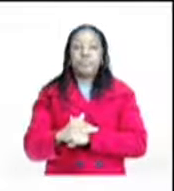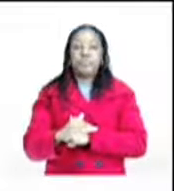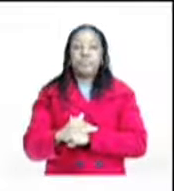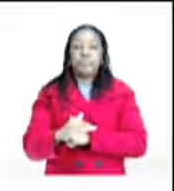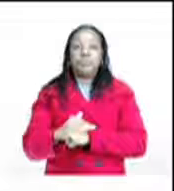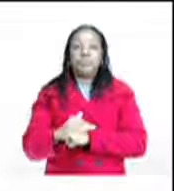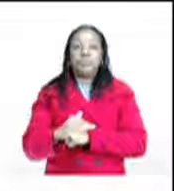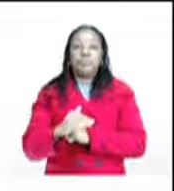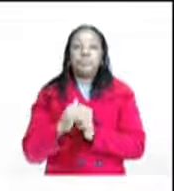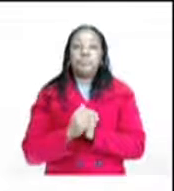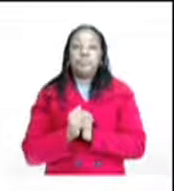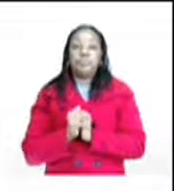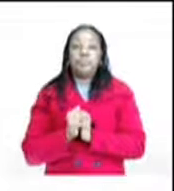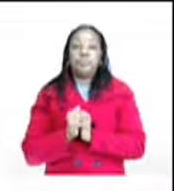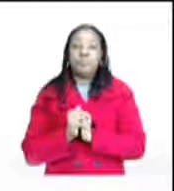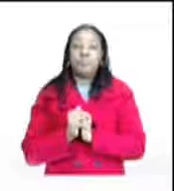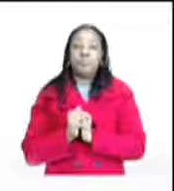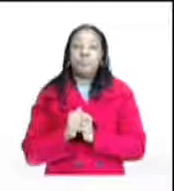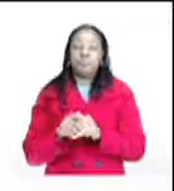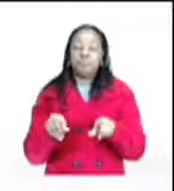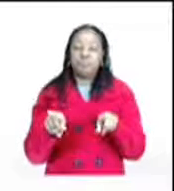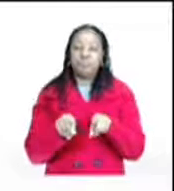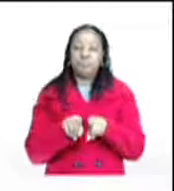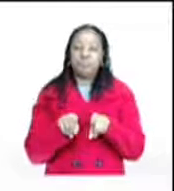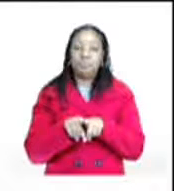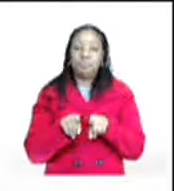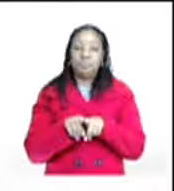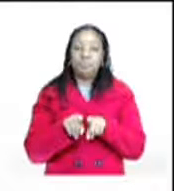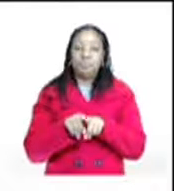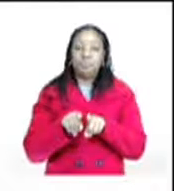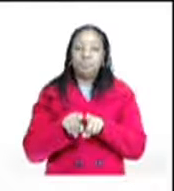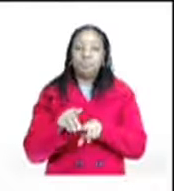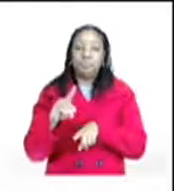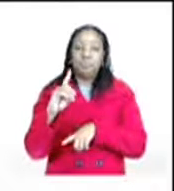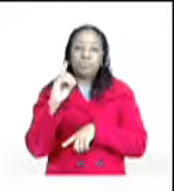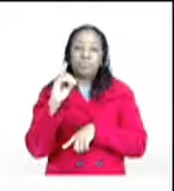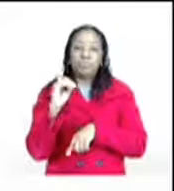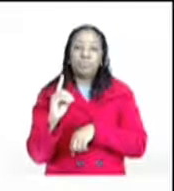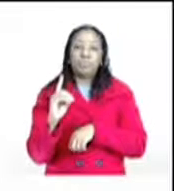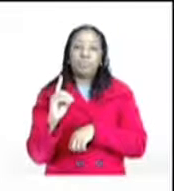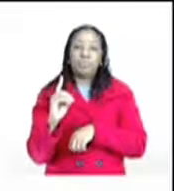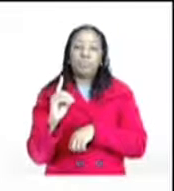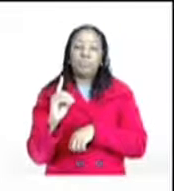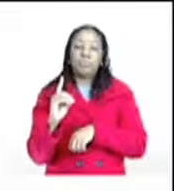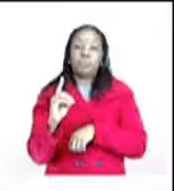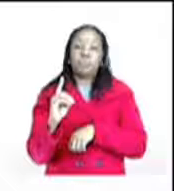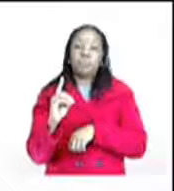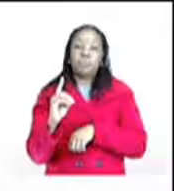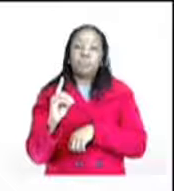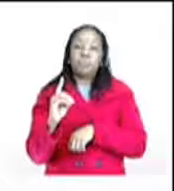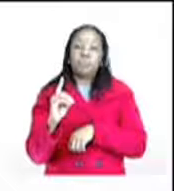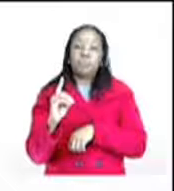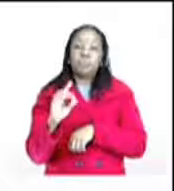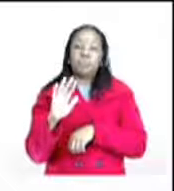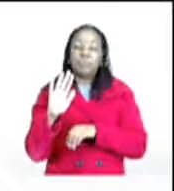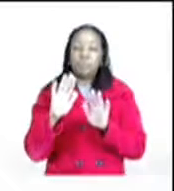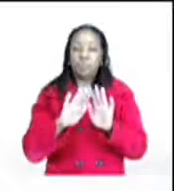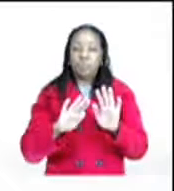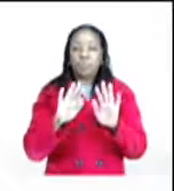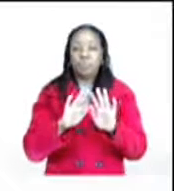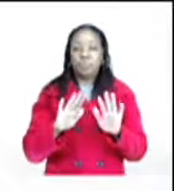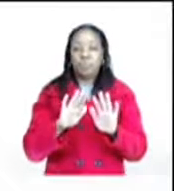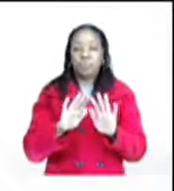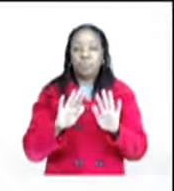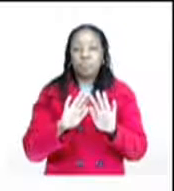line. It is the same instruction given. We want to write, or we want to color in